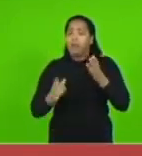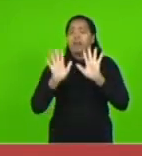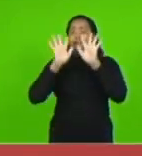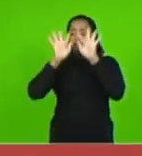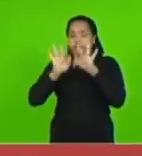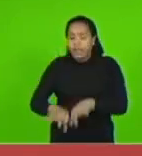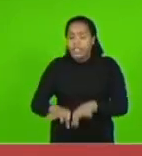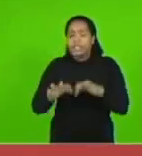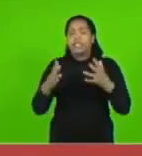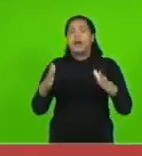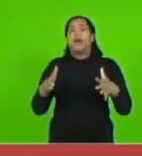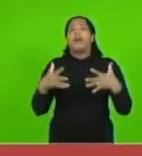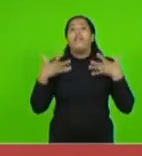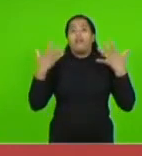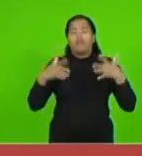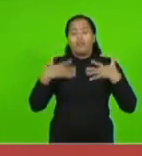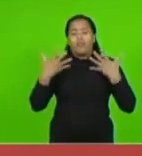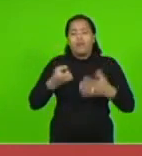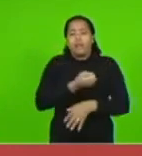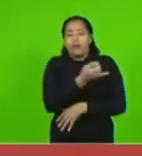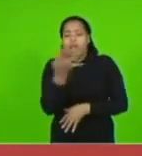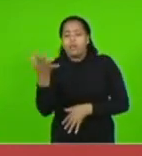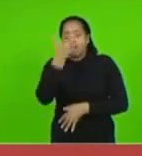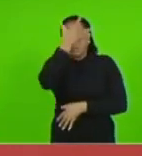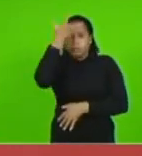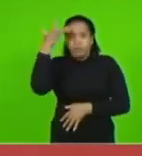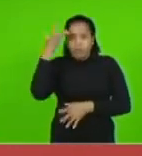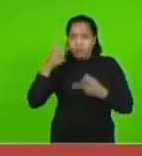done this, we're asking so the pastors can